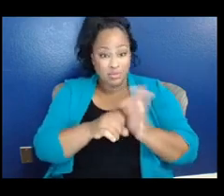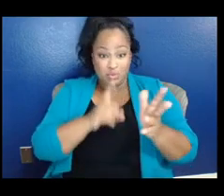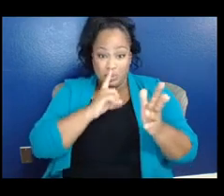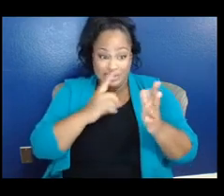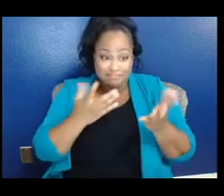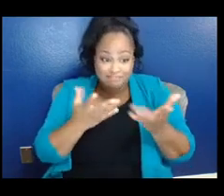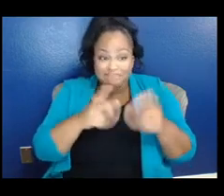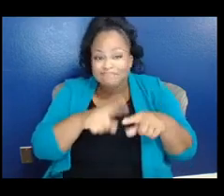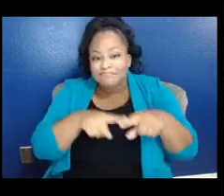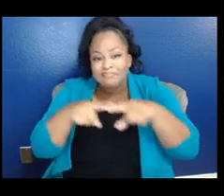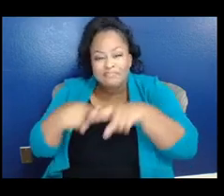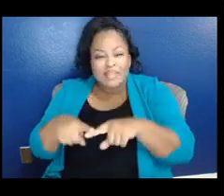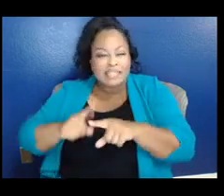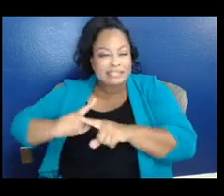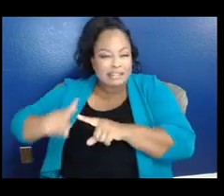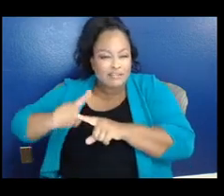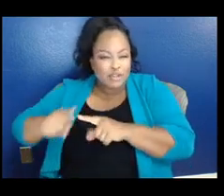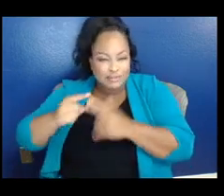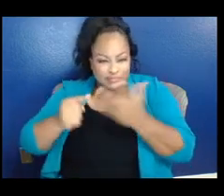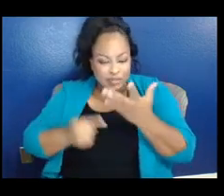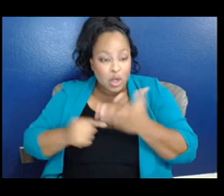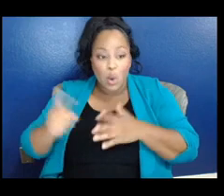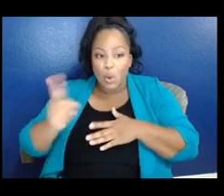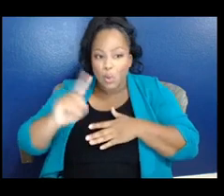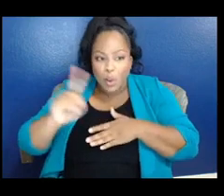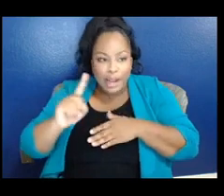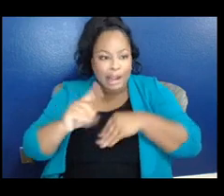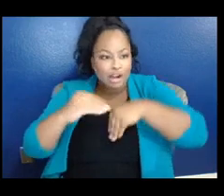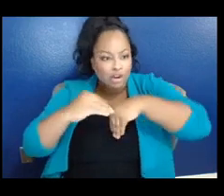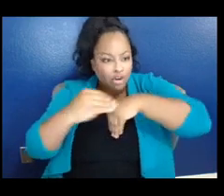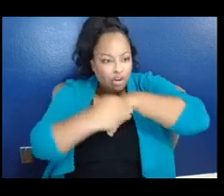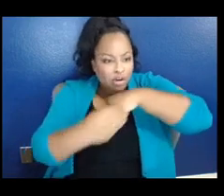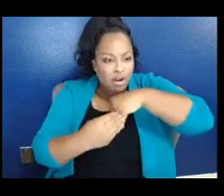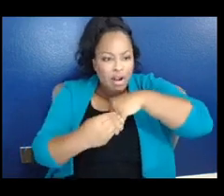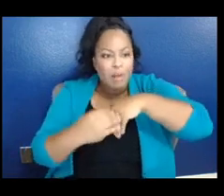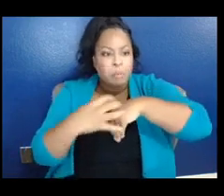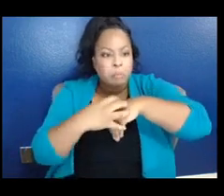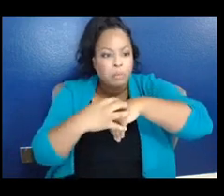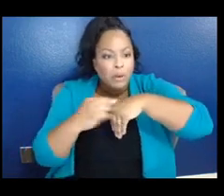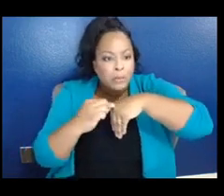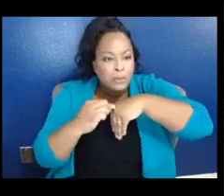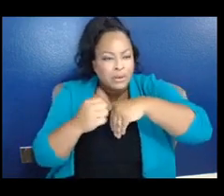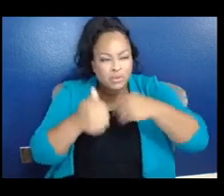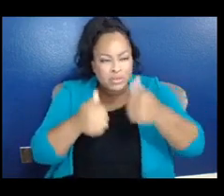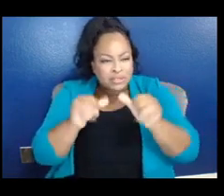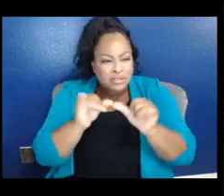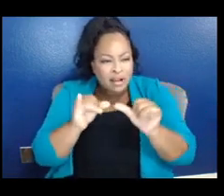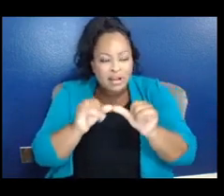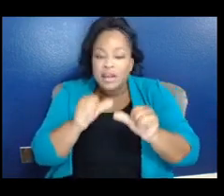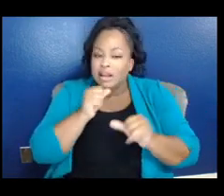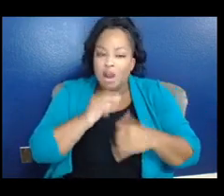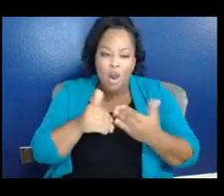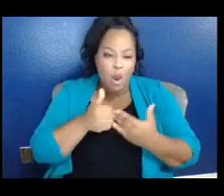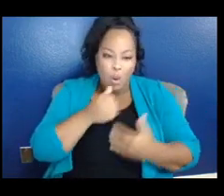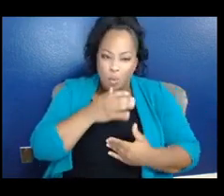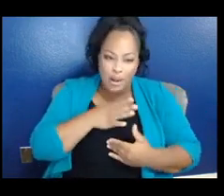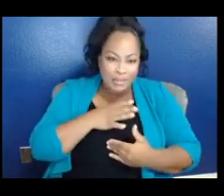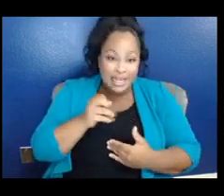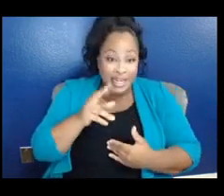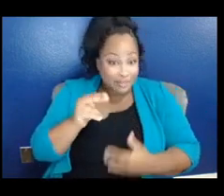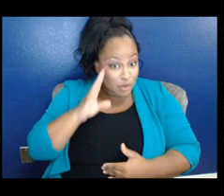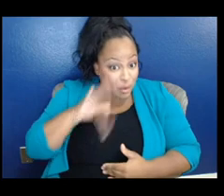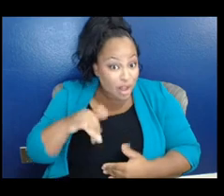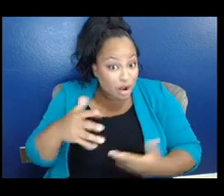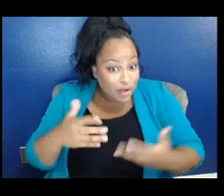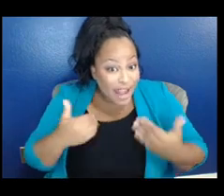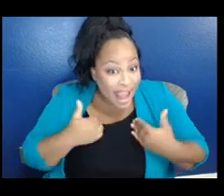fibroids really depend on a lot of different factors, where the fibroids are located, how large they are. Not all women that have fibroids